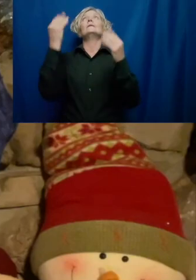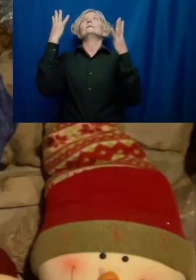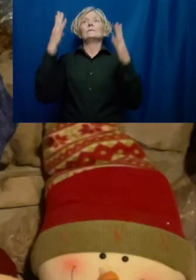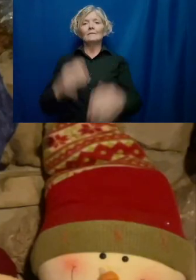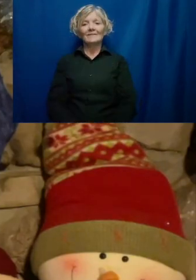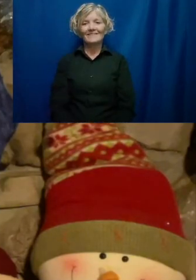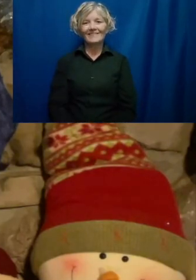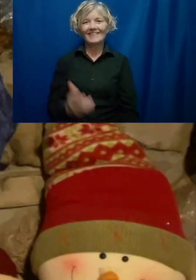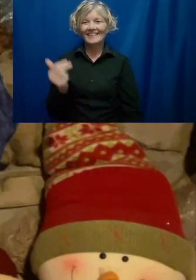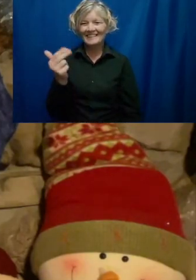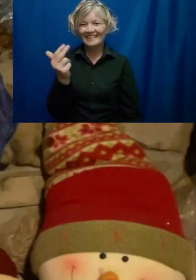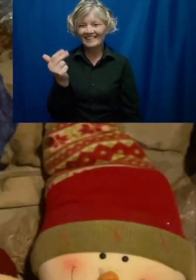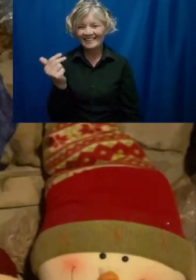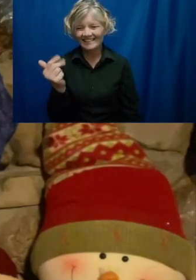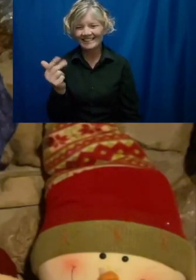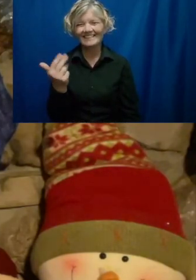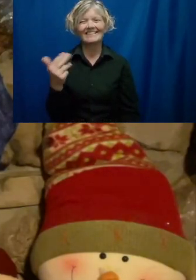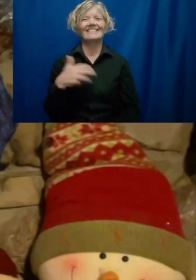I...